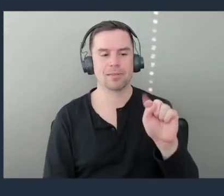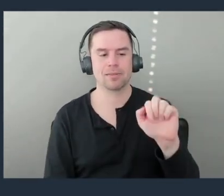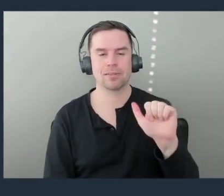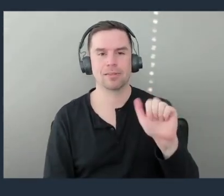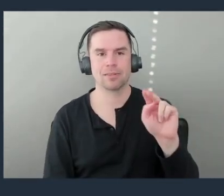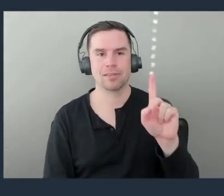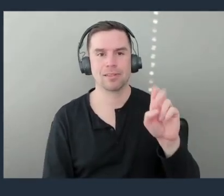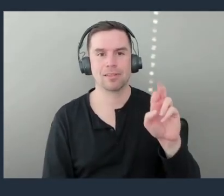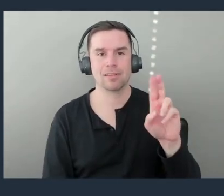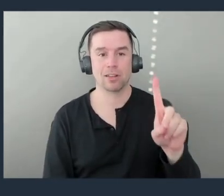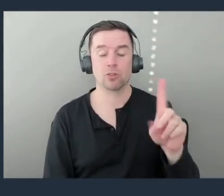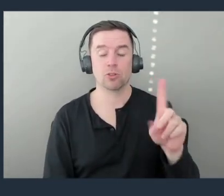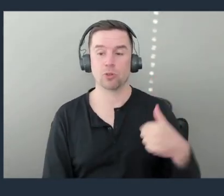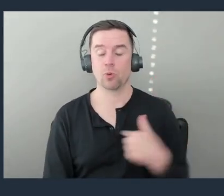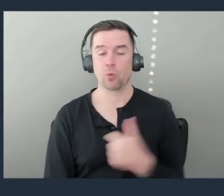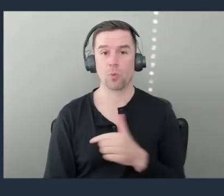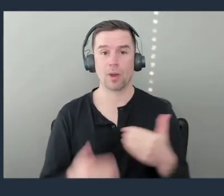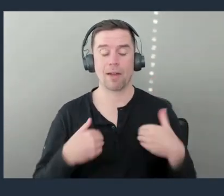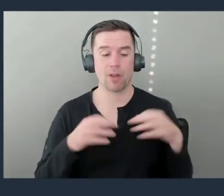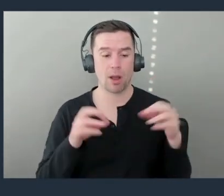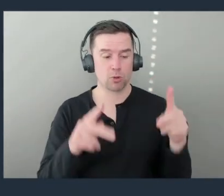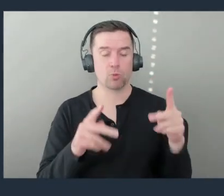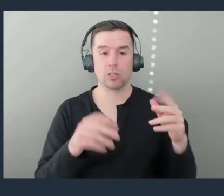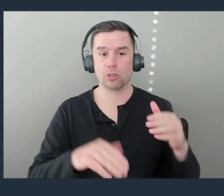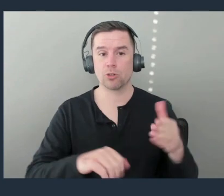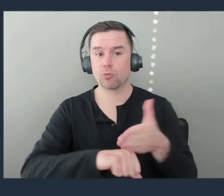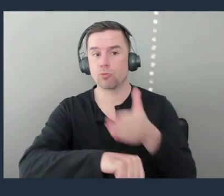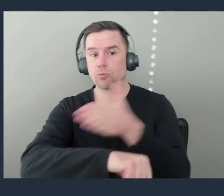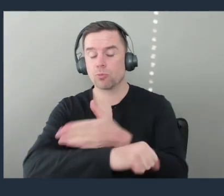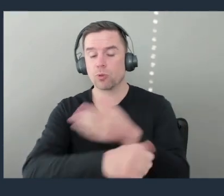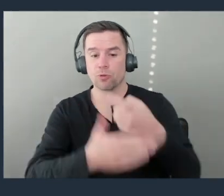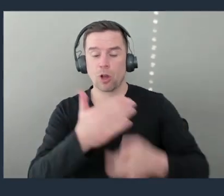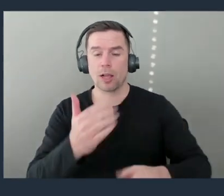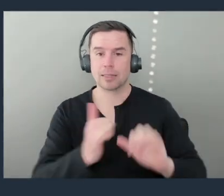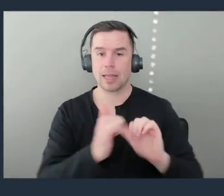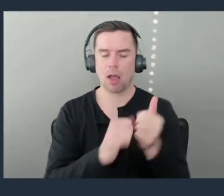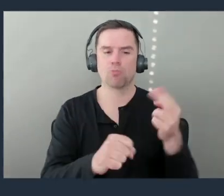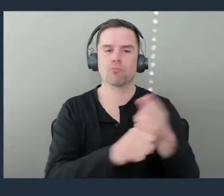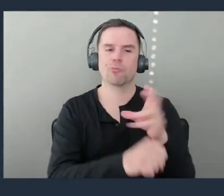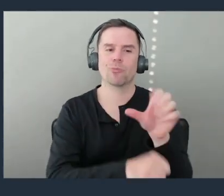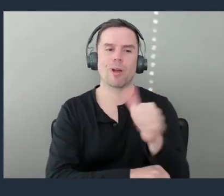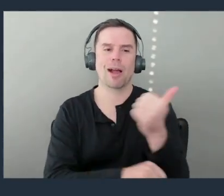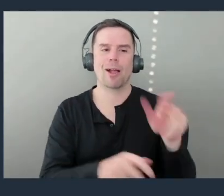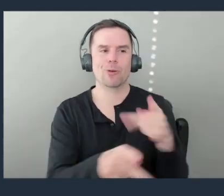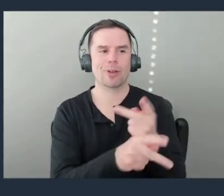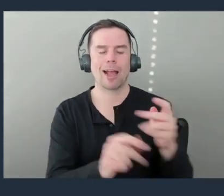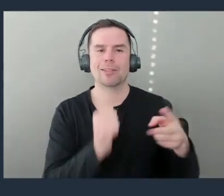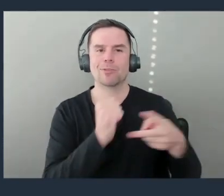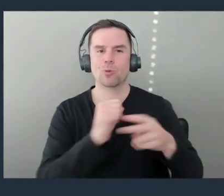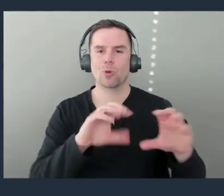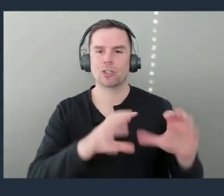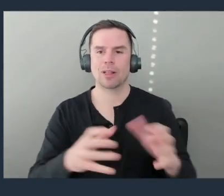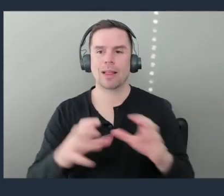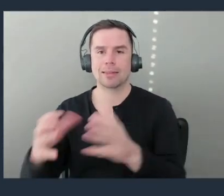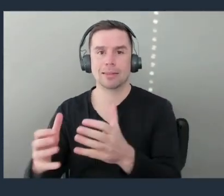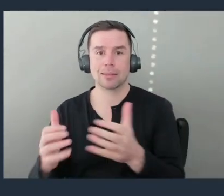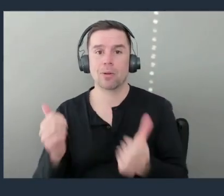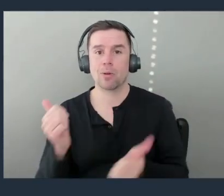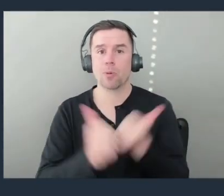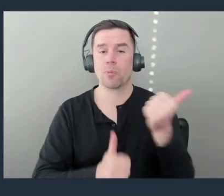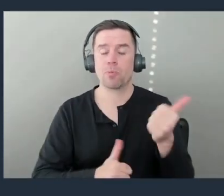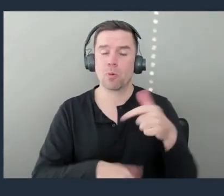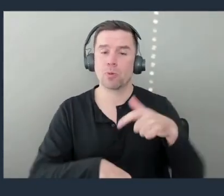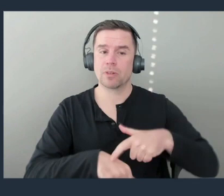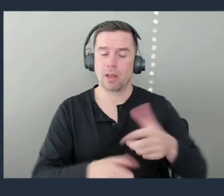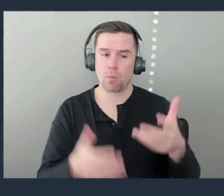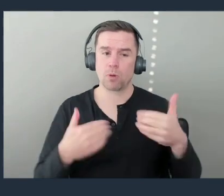opportunity to optimize costs by leveraging some of the other storage classes. Generally speaking, and in most cases, you want to have your data